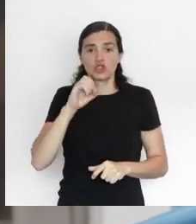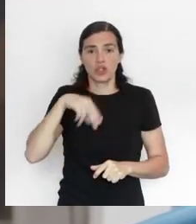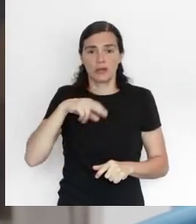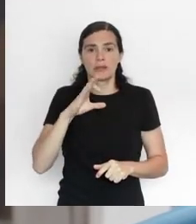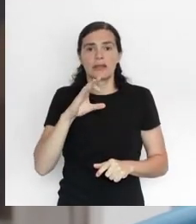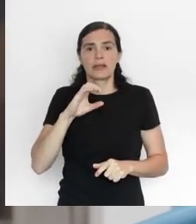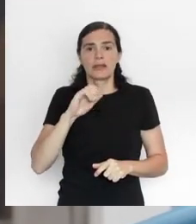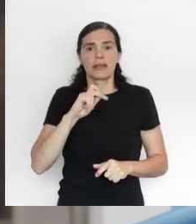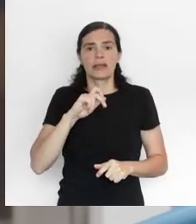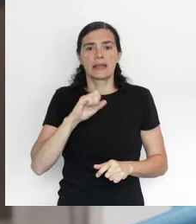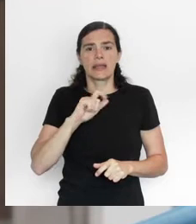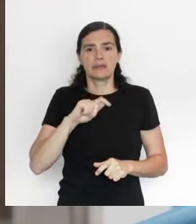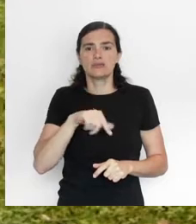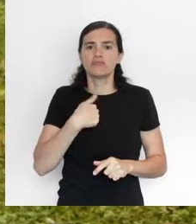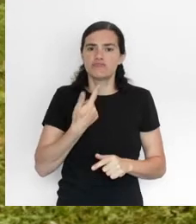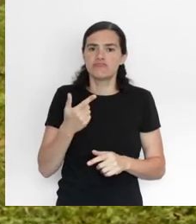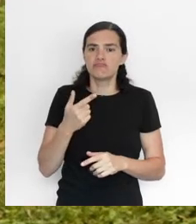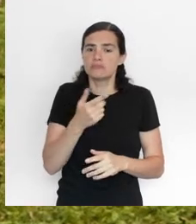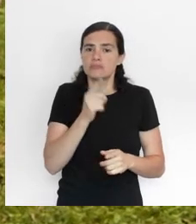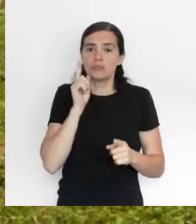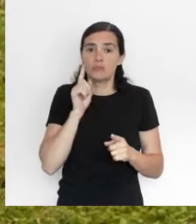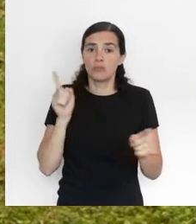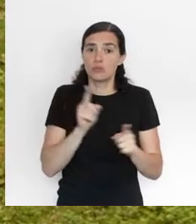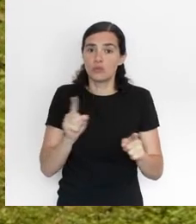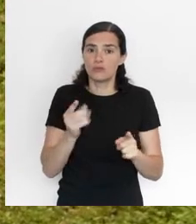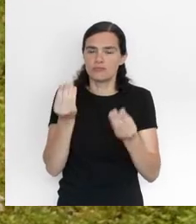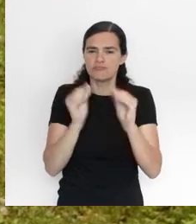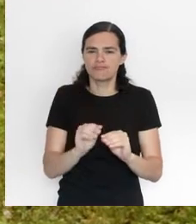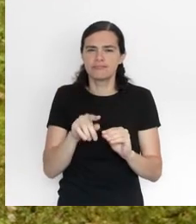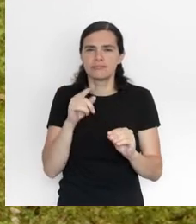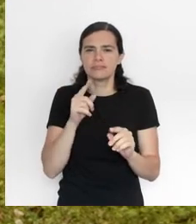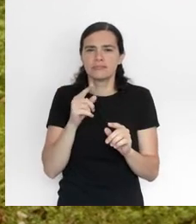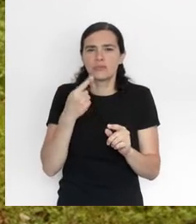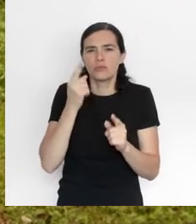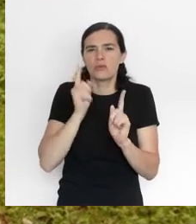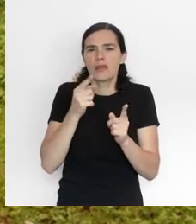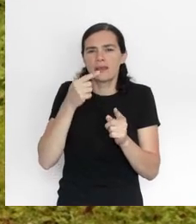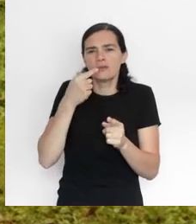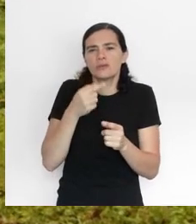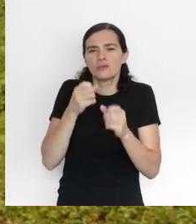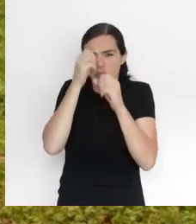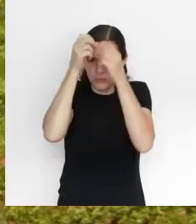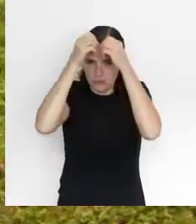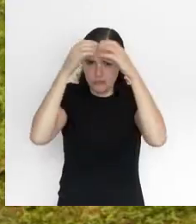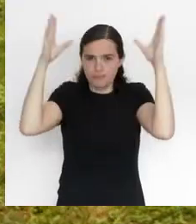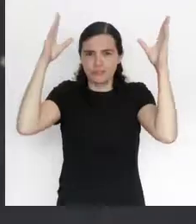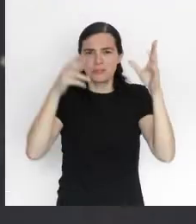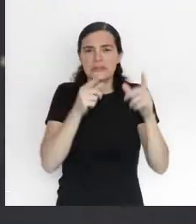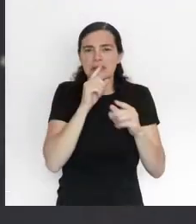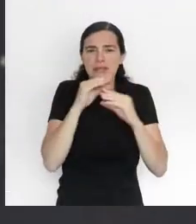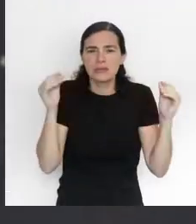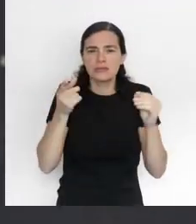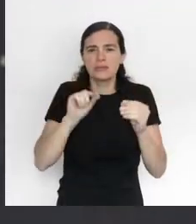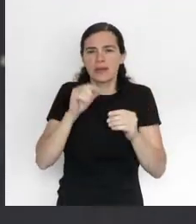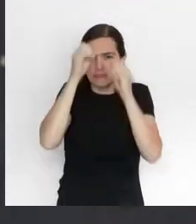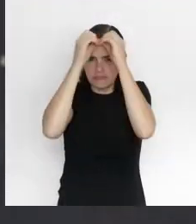Cage, who brought into the writing of music the notion of silence, the notion